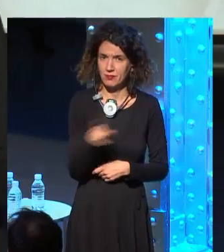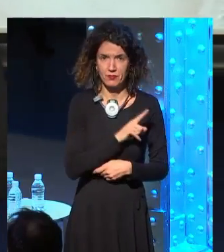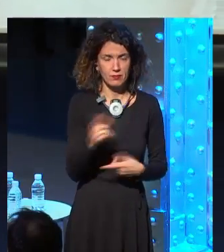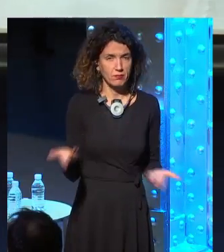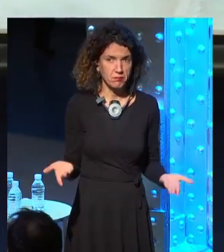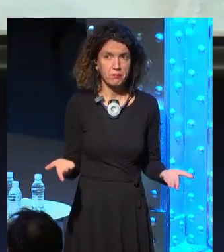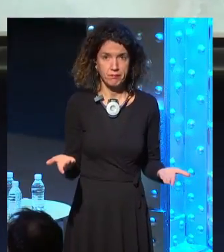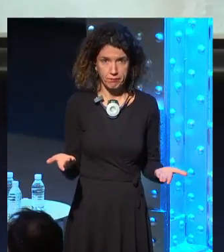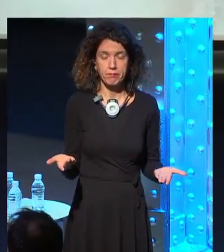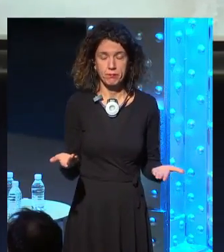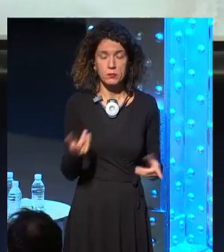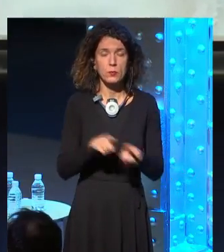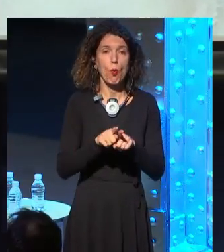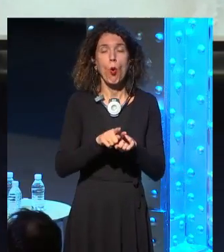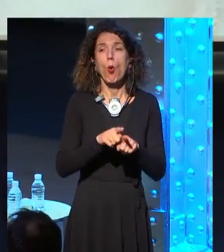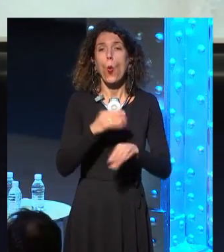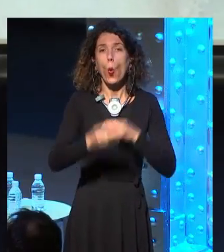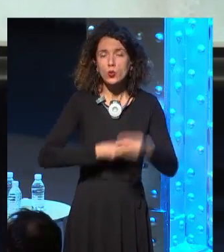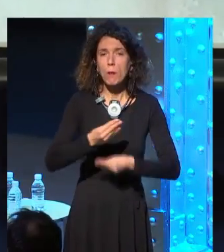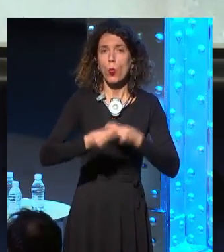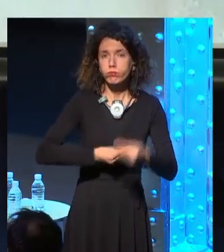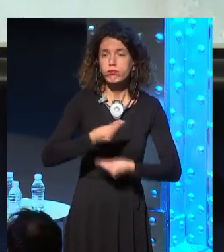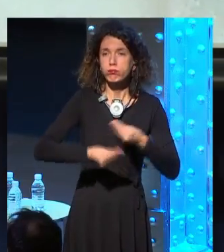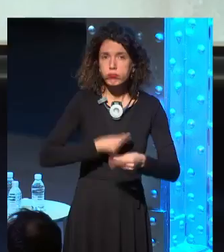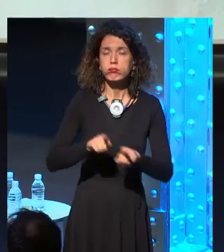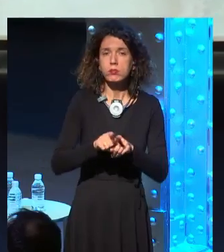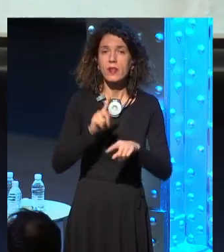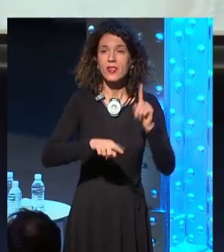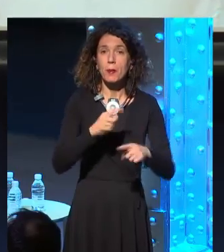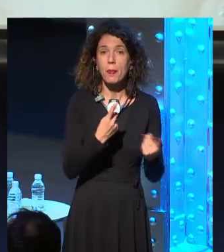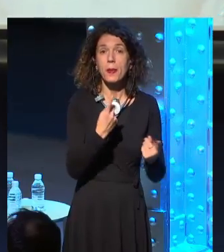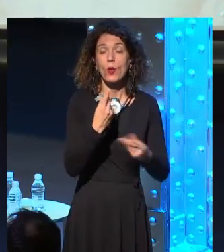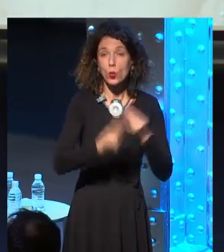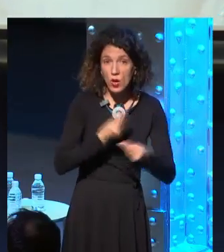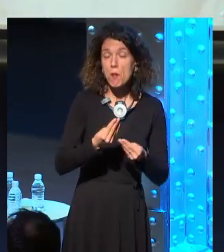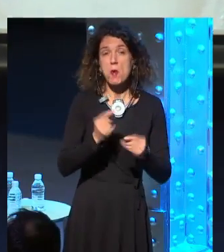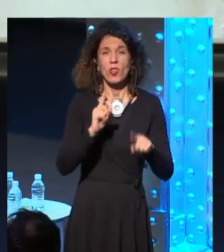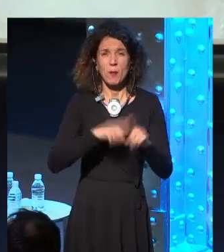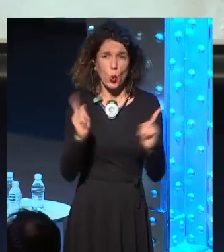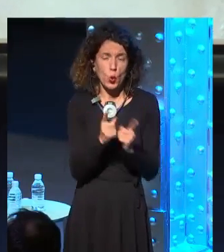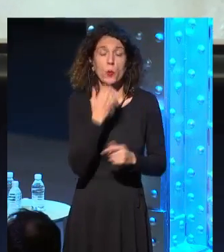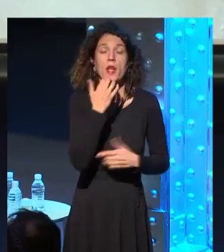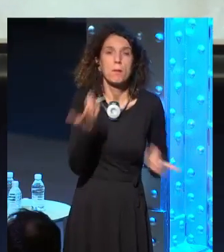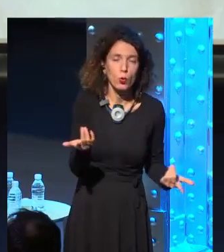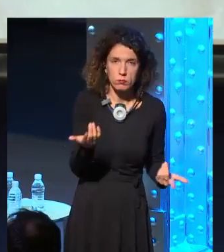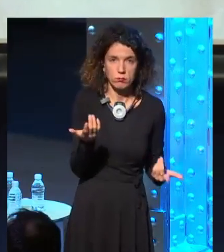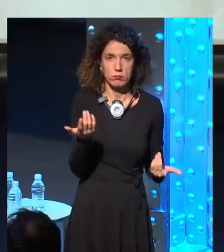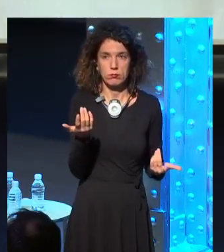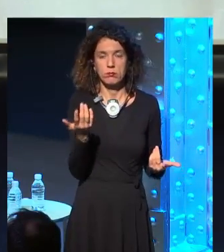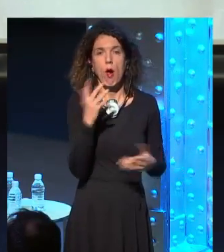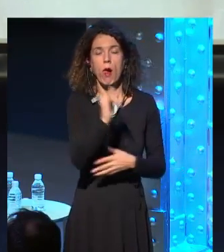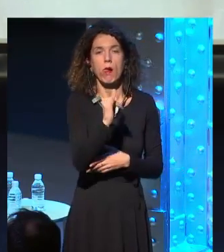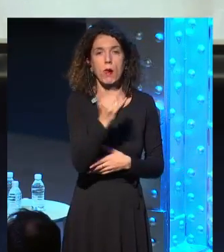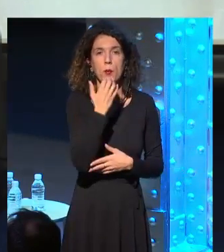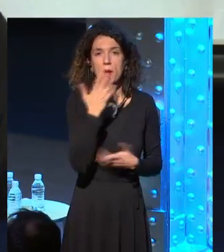them up as we are experiencing them. As when we have a piece of delicious